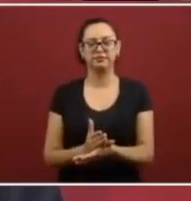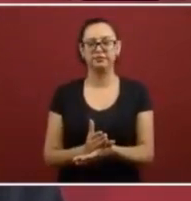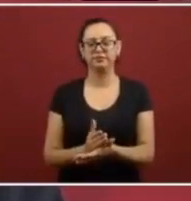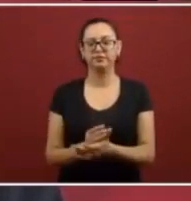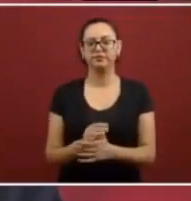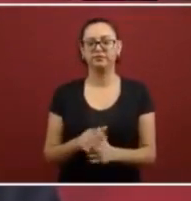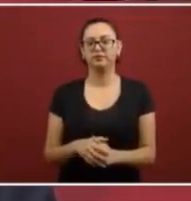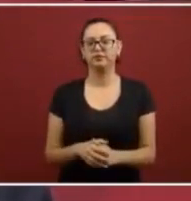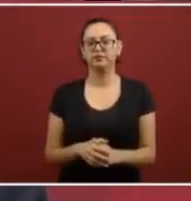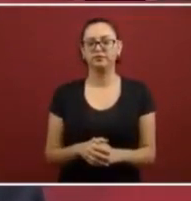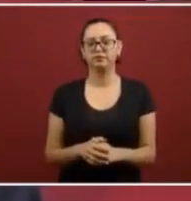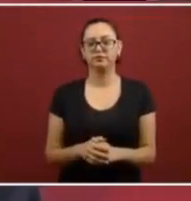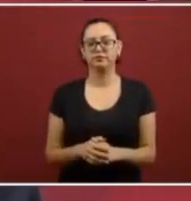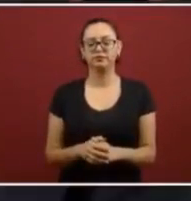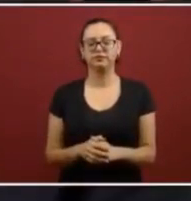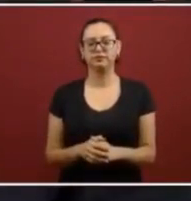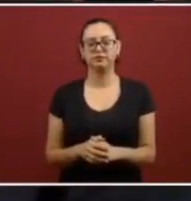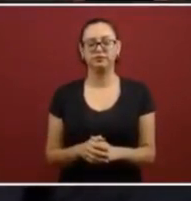discounts.